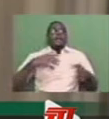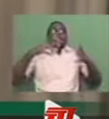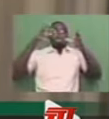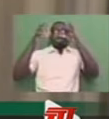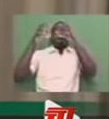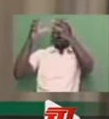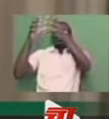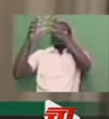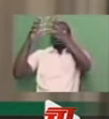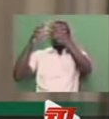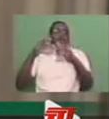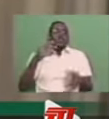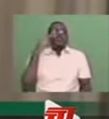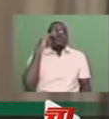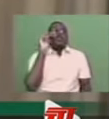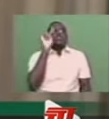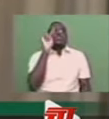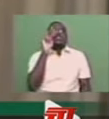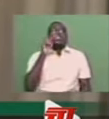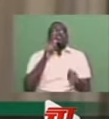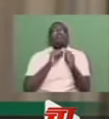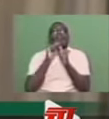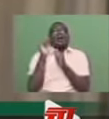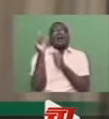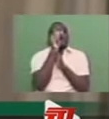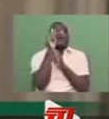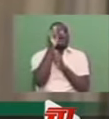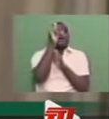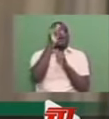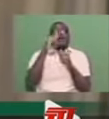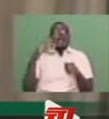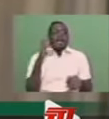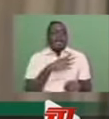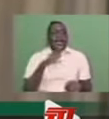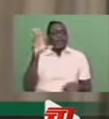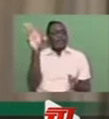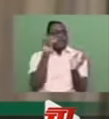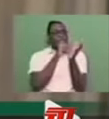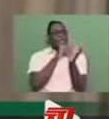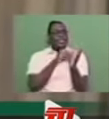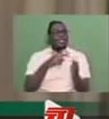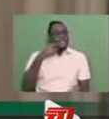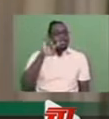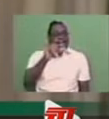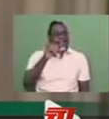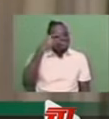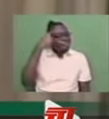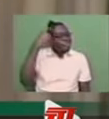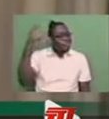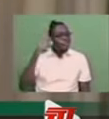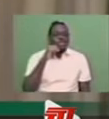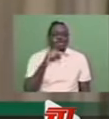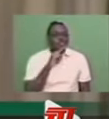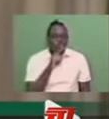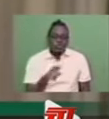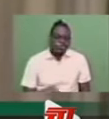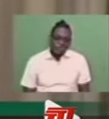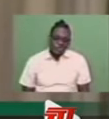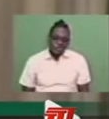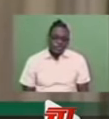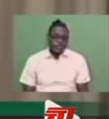is your production level, which continues to fall? Had you been serious, you would have taken steps to